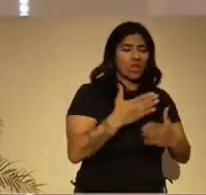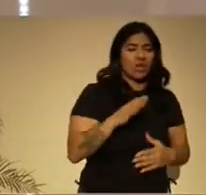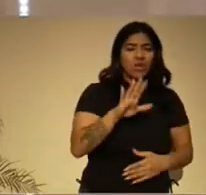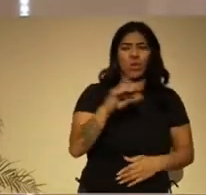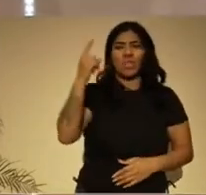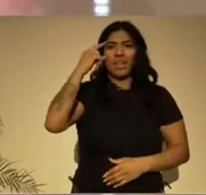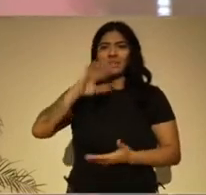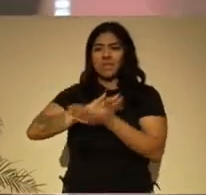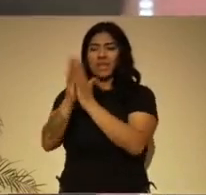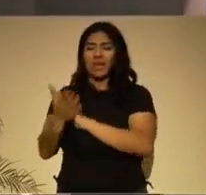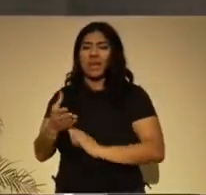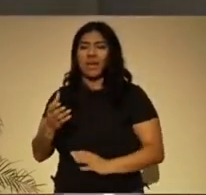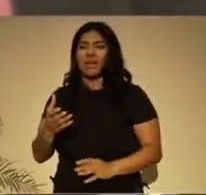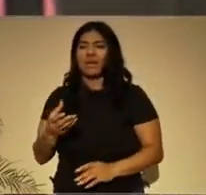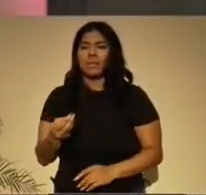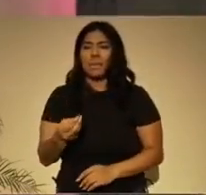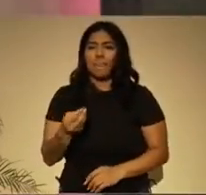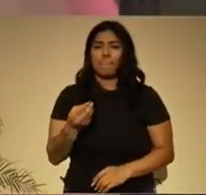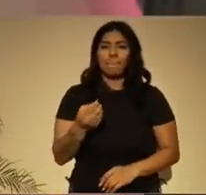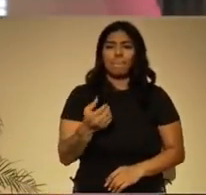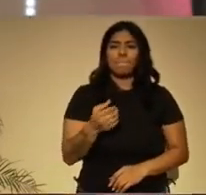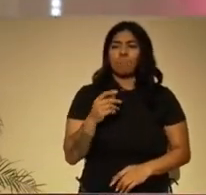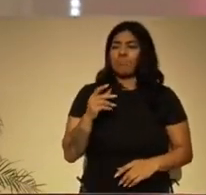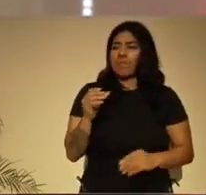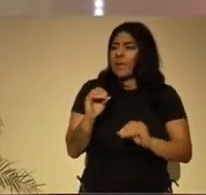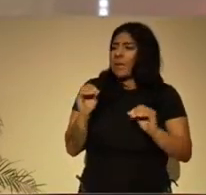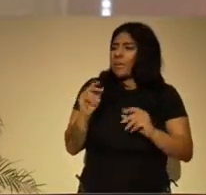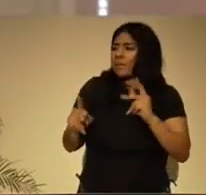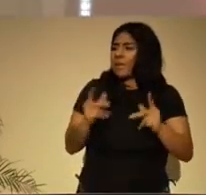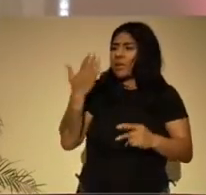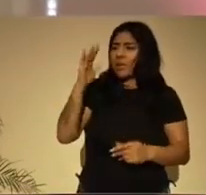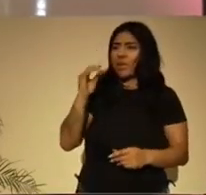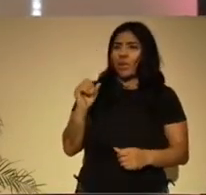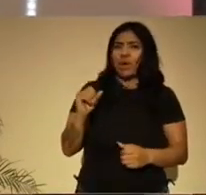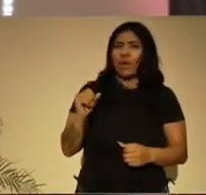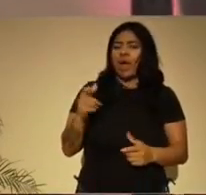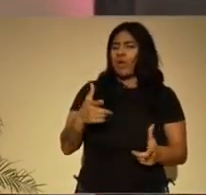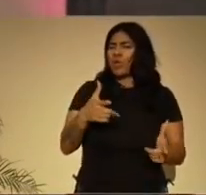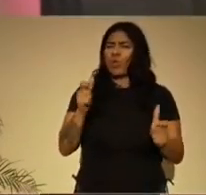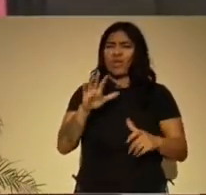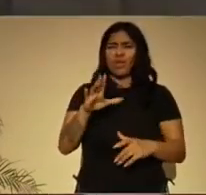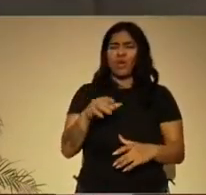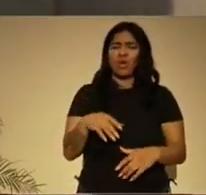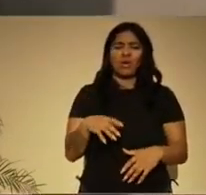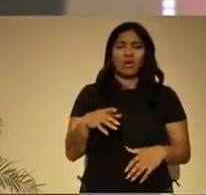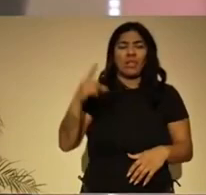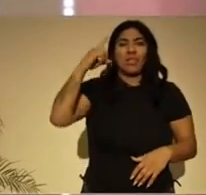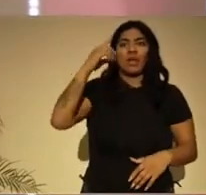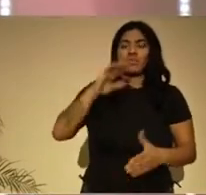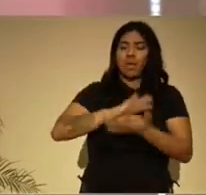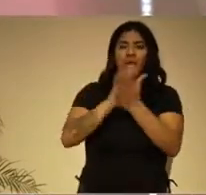get. Nobody knows how impulsive your thoughts may get. Like all of a sudden you just